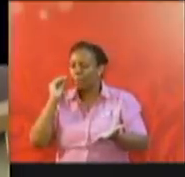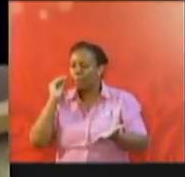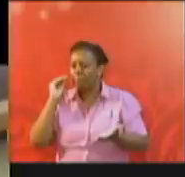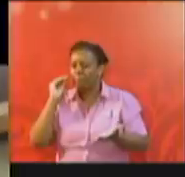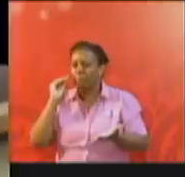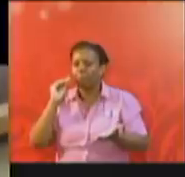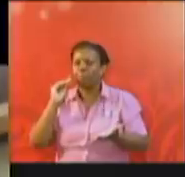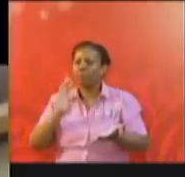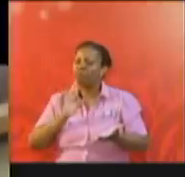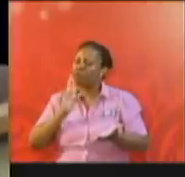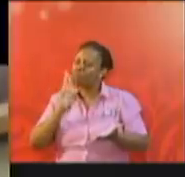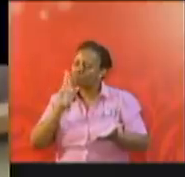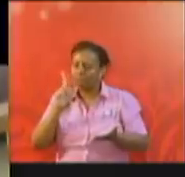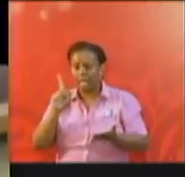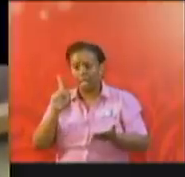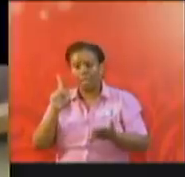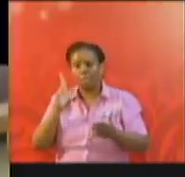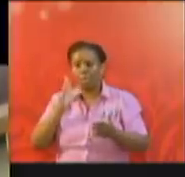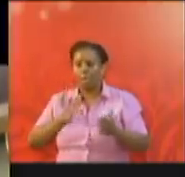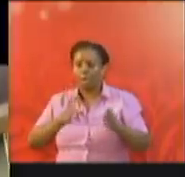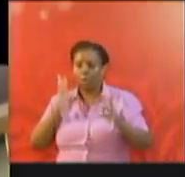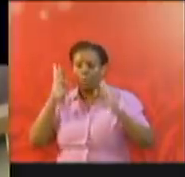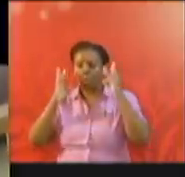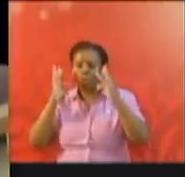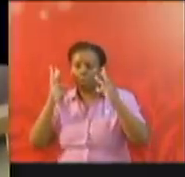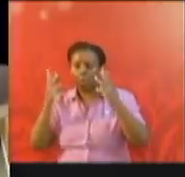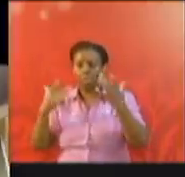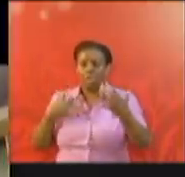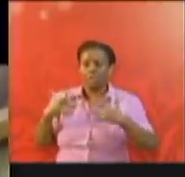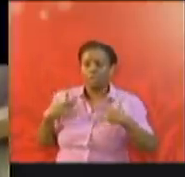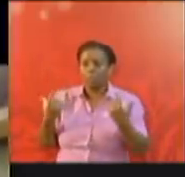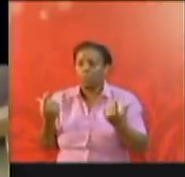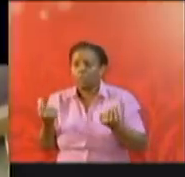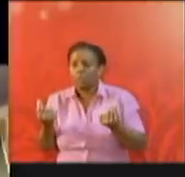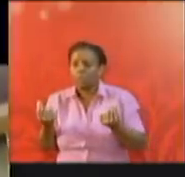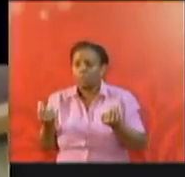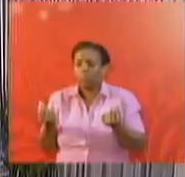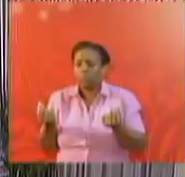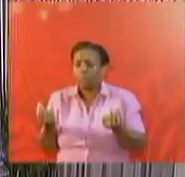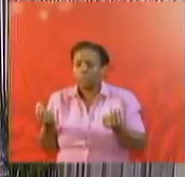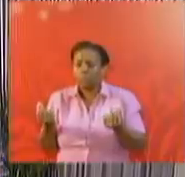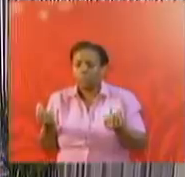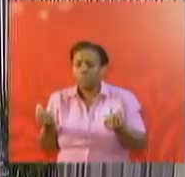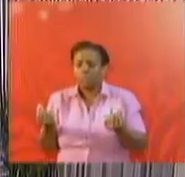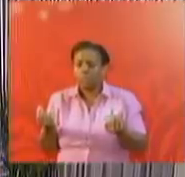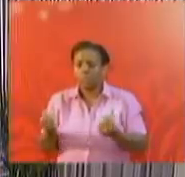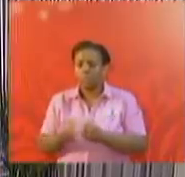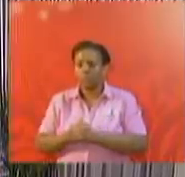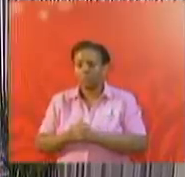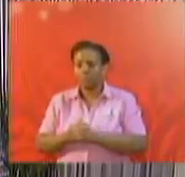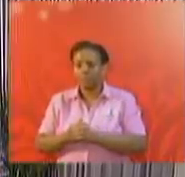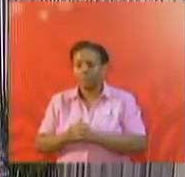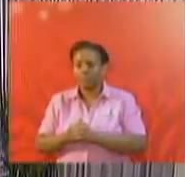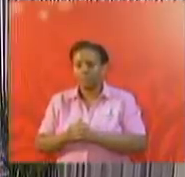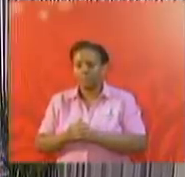wondering what to do. So how should I guide her, or can you guide her? So I always urge the media, when you